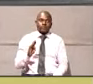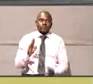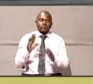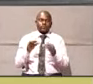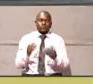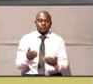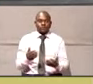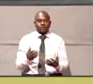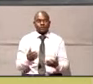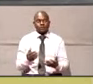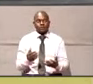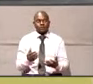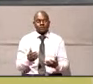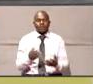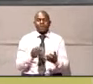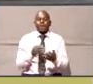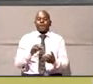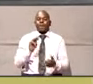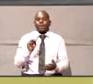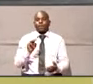Justin Moral Udumuero